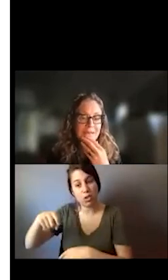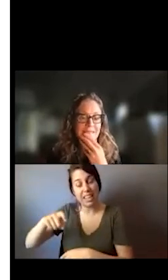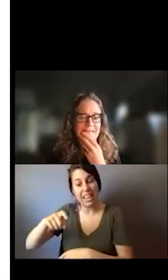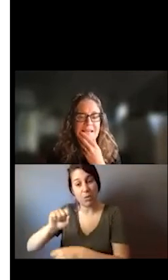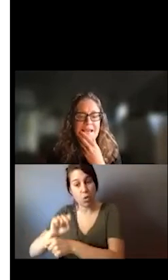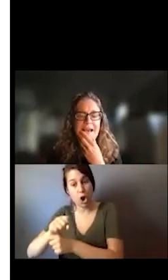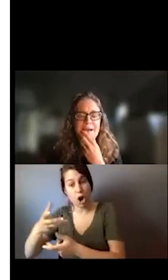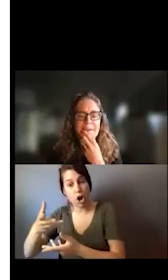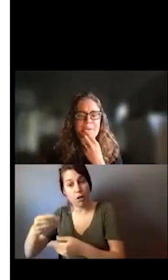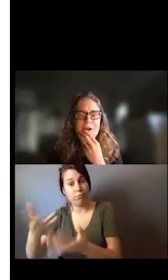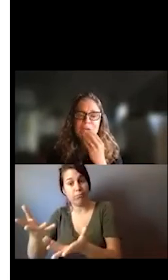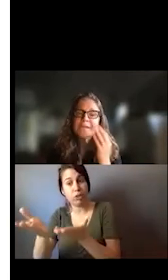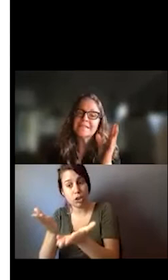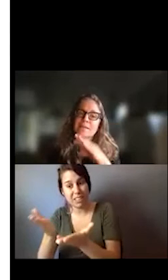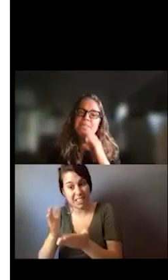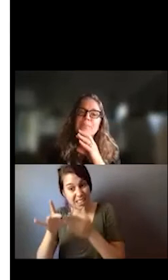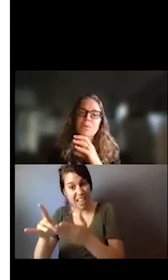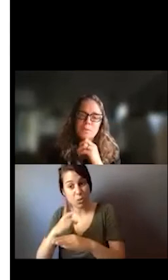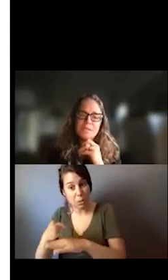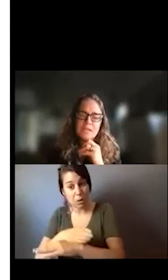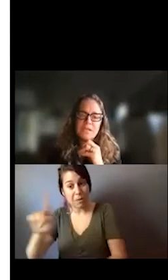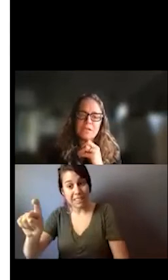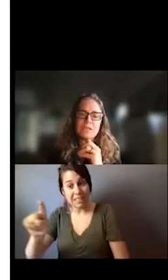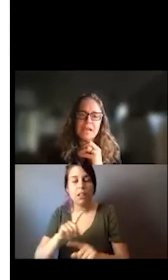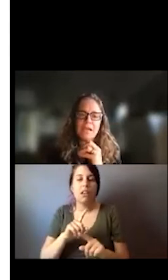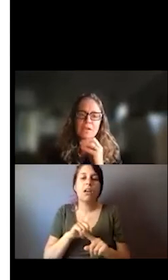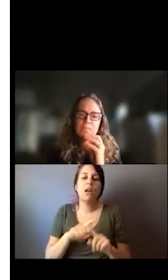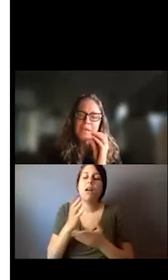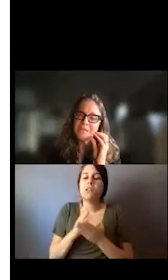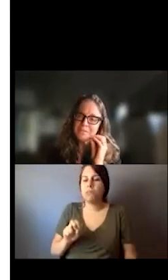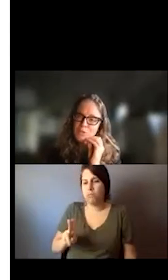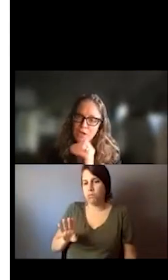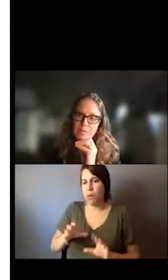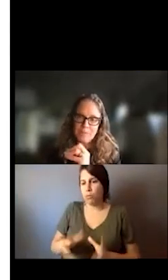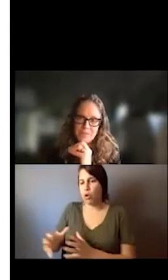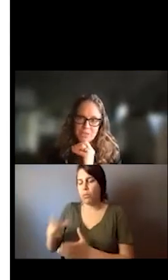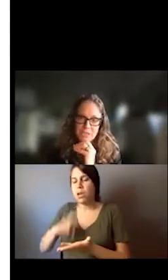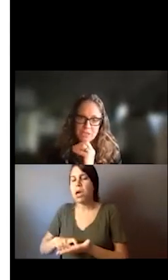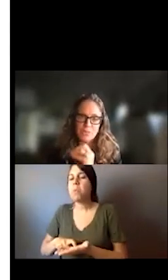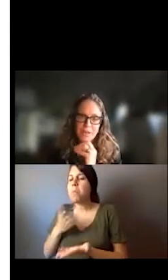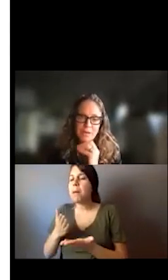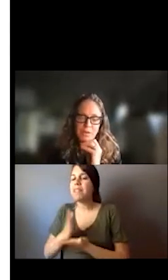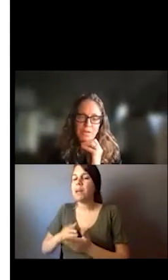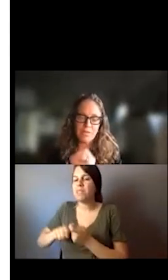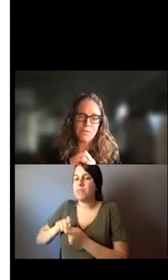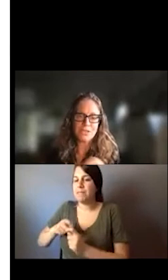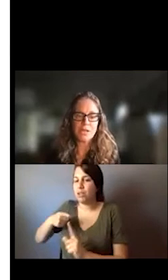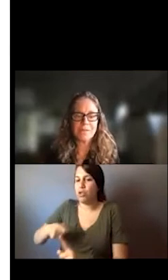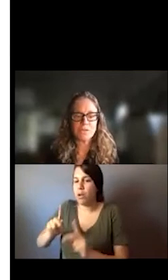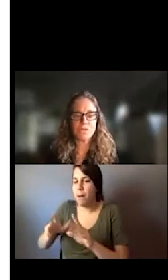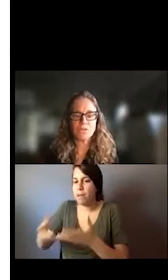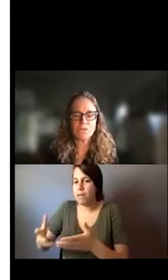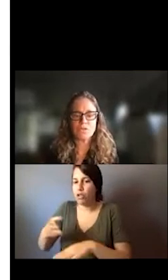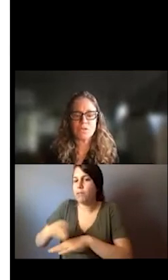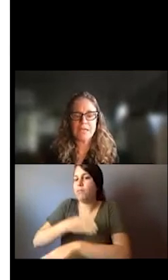to improvements. Although in some subgroups, it looks like there may be some target populations that do better with